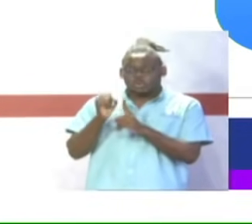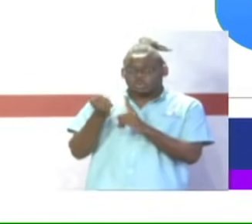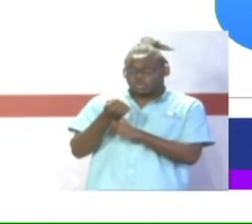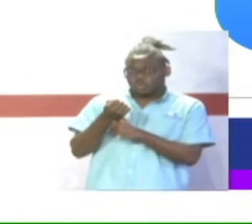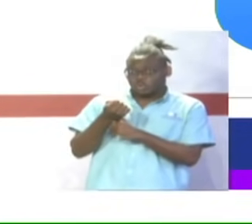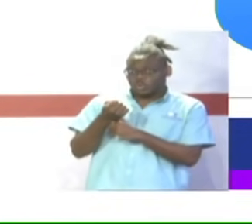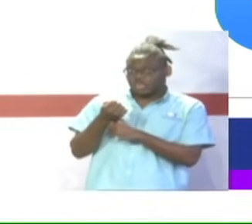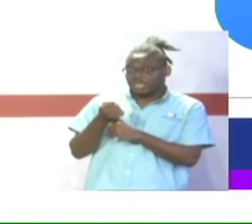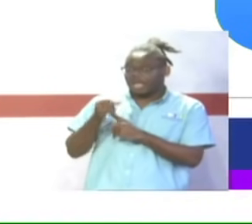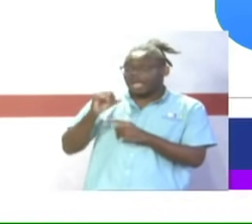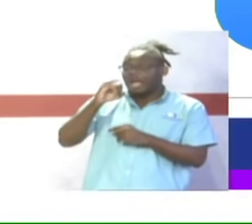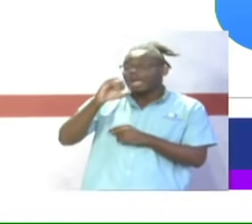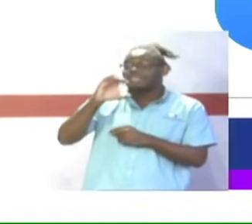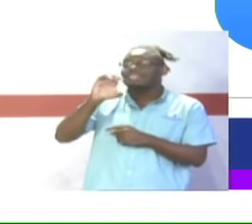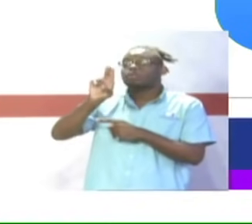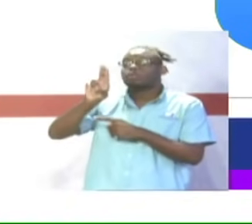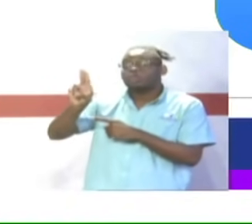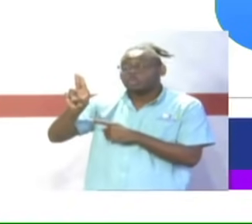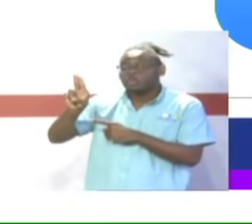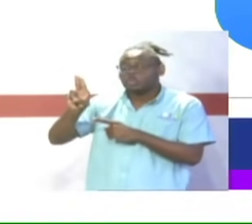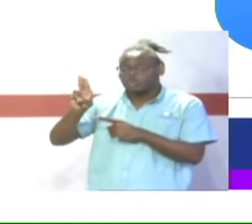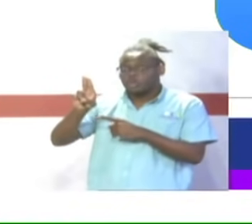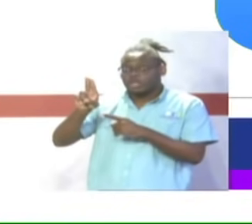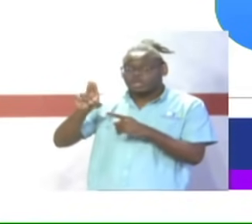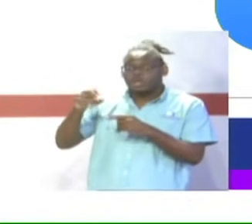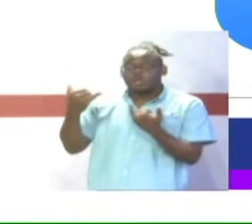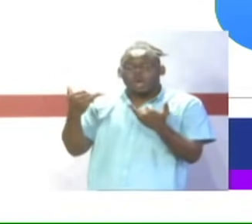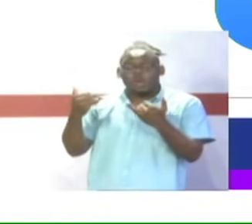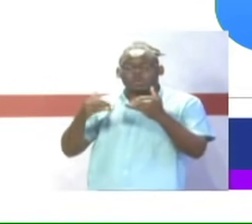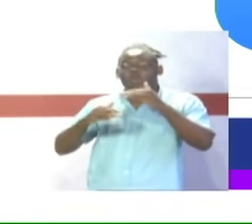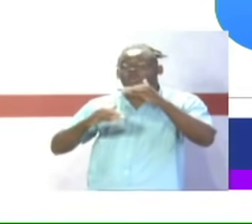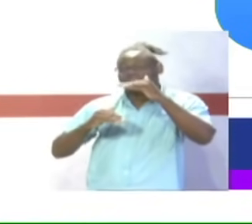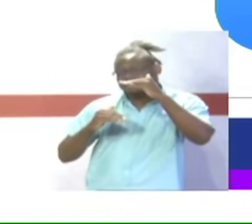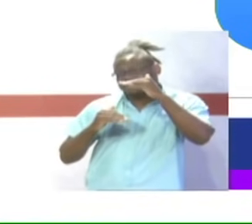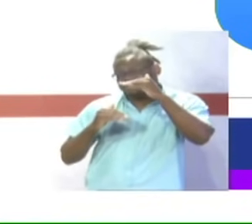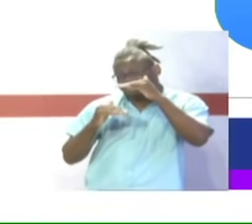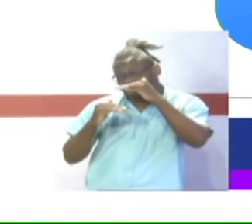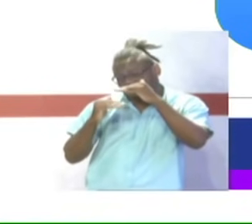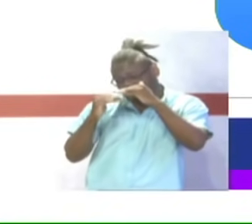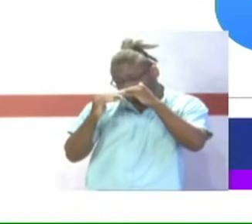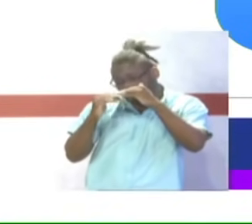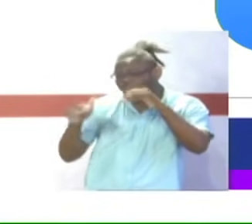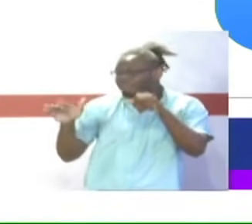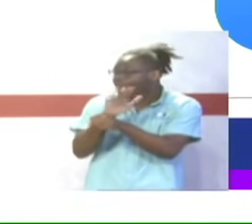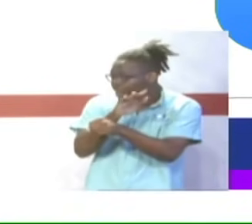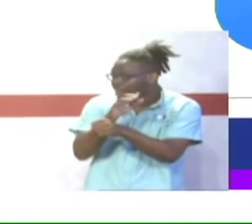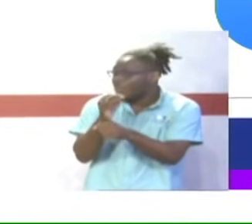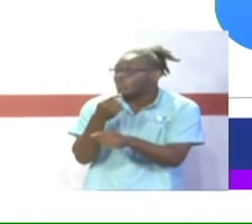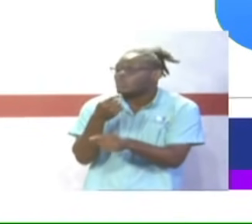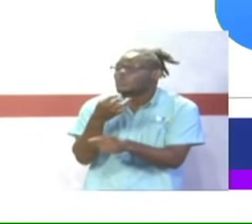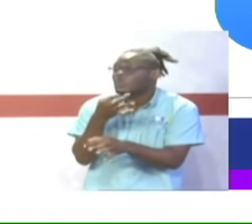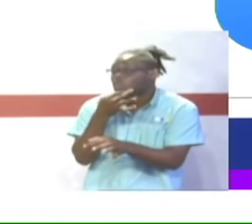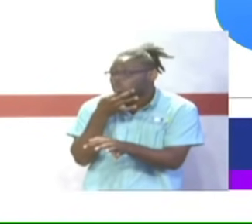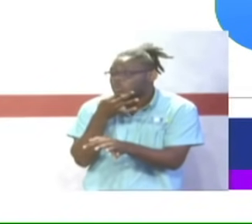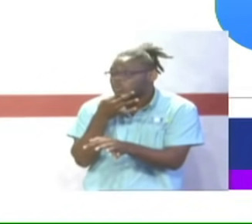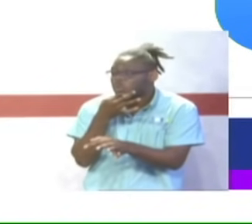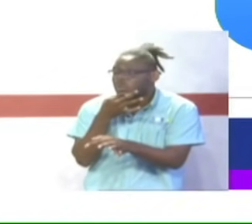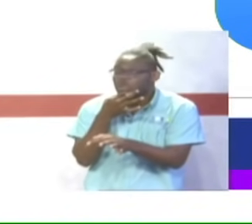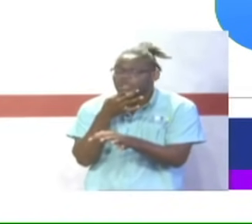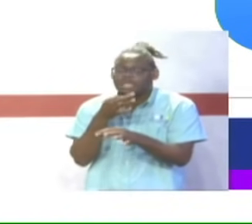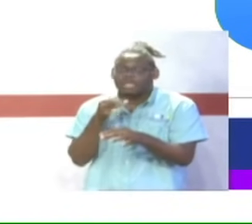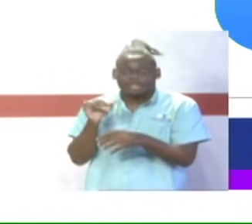either near full capacity or full capacity, have any bearing on those consultations